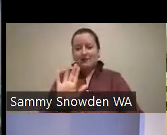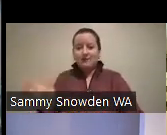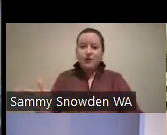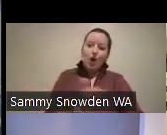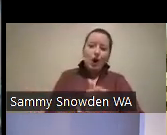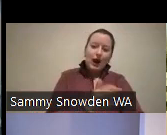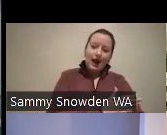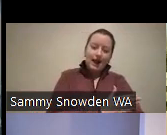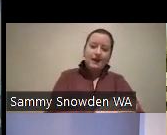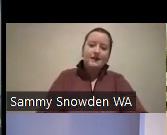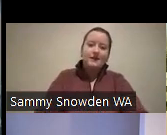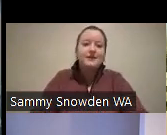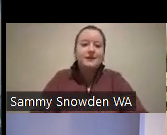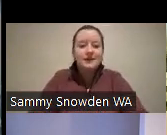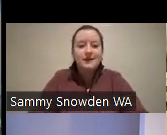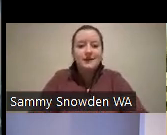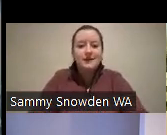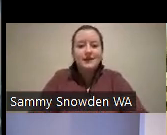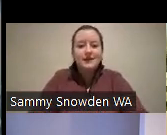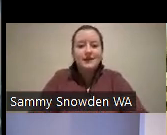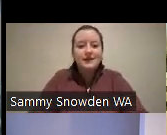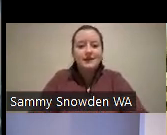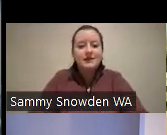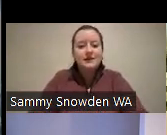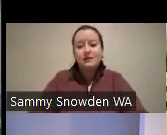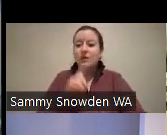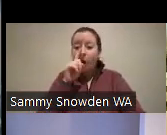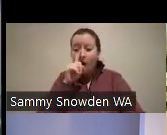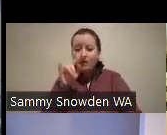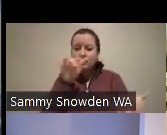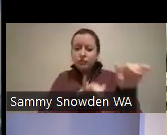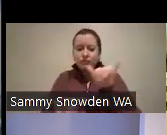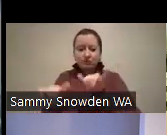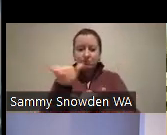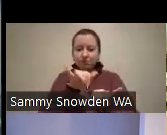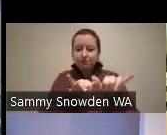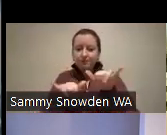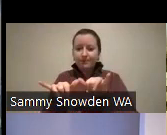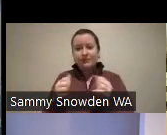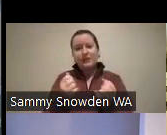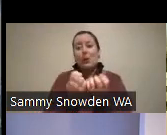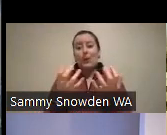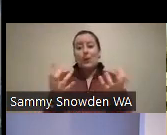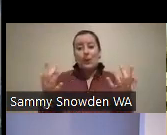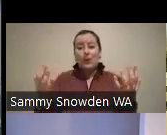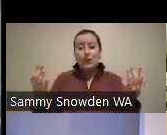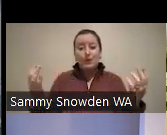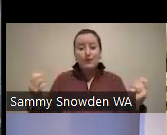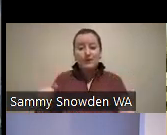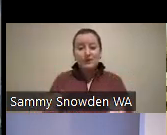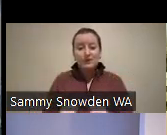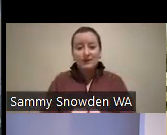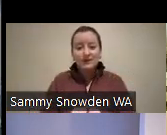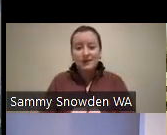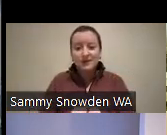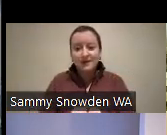So which essential oils can you use? Well, there are loads of essential oils actually that you can use. And if you've got the Modern